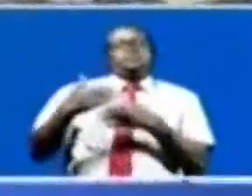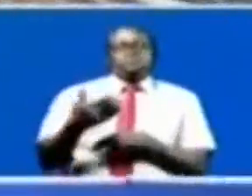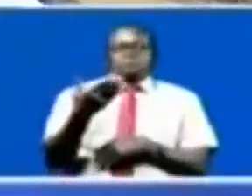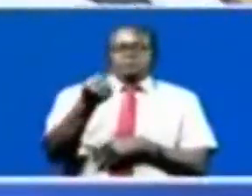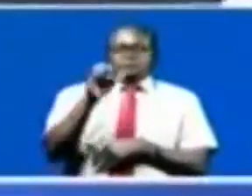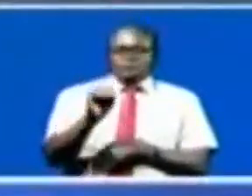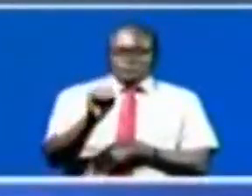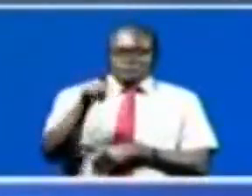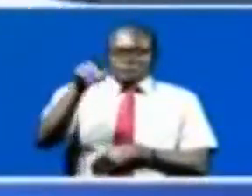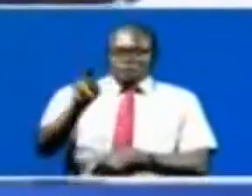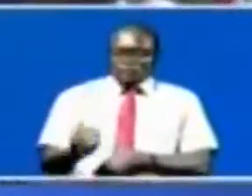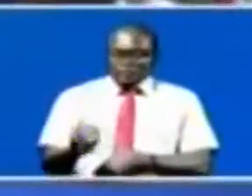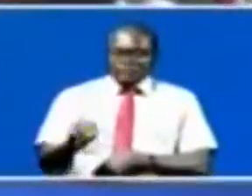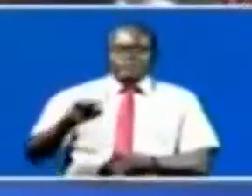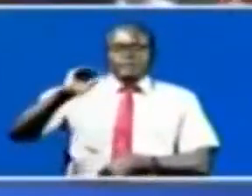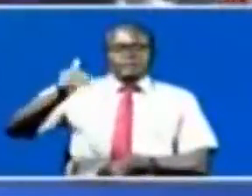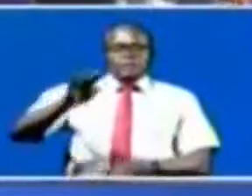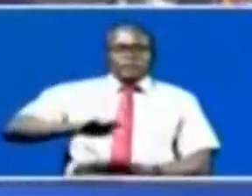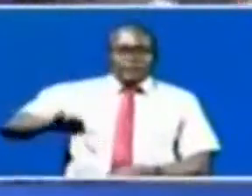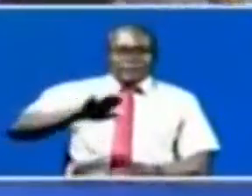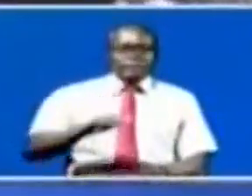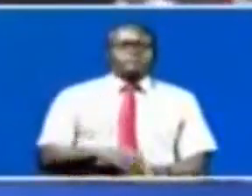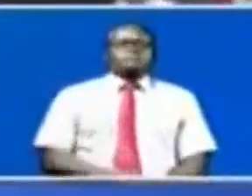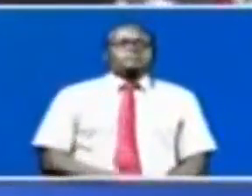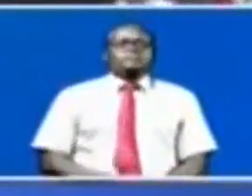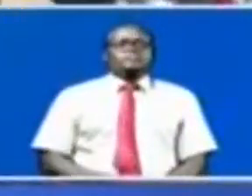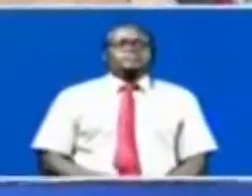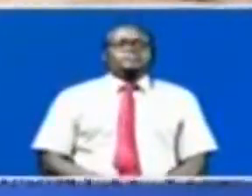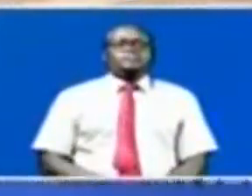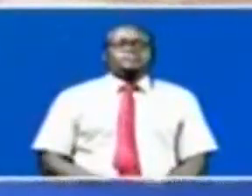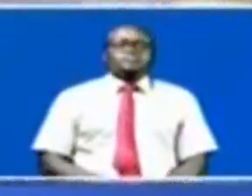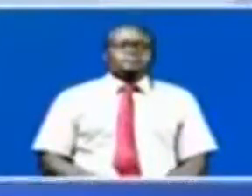radius of the given metropolitan city. Shadrack Miti, KTN News.